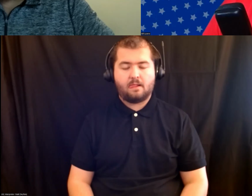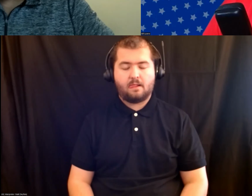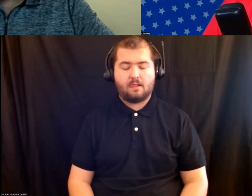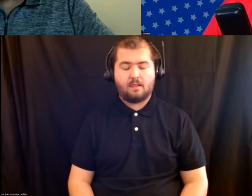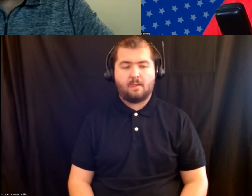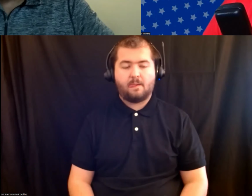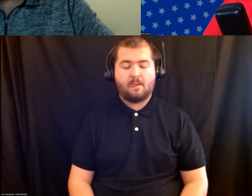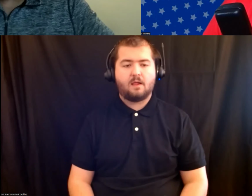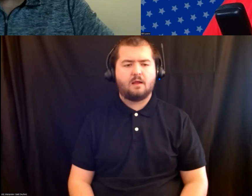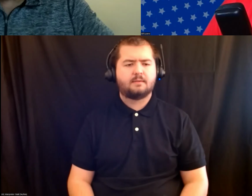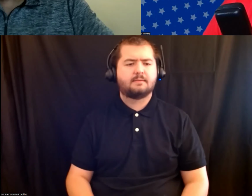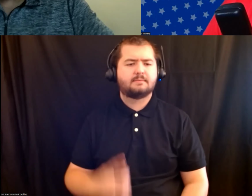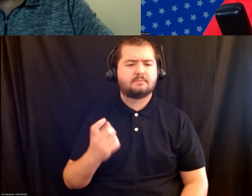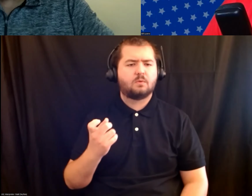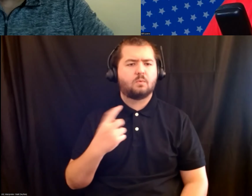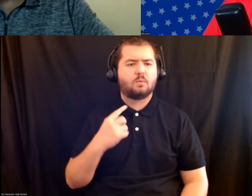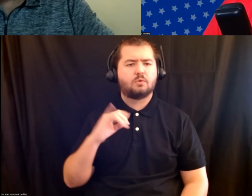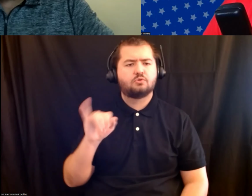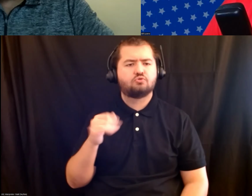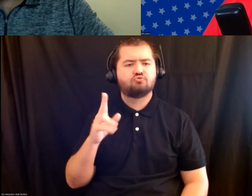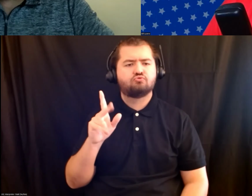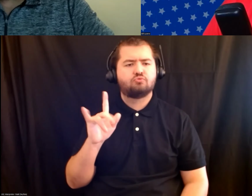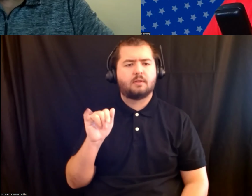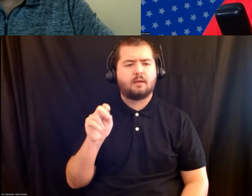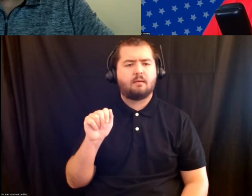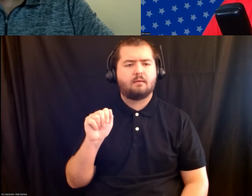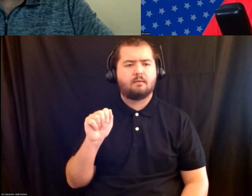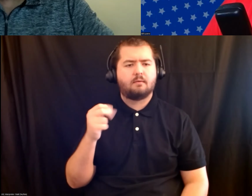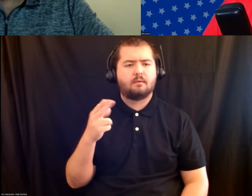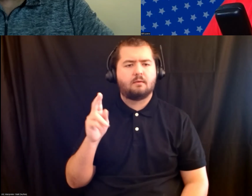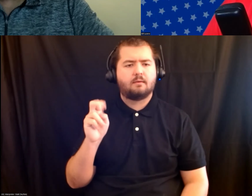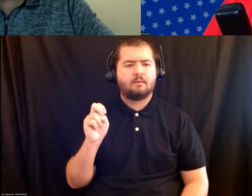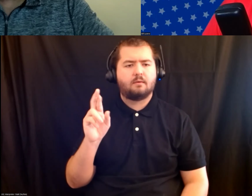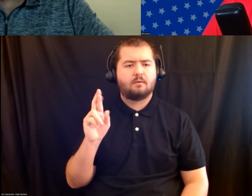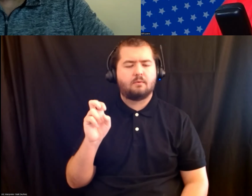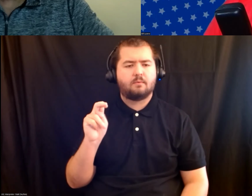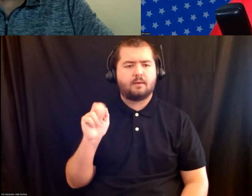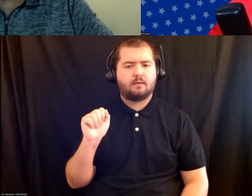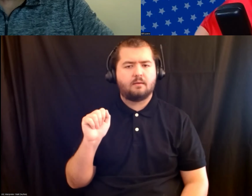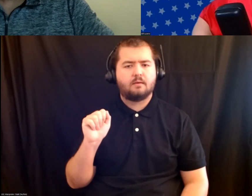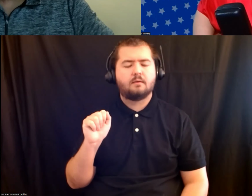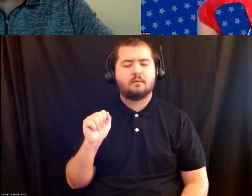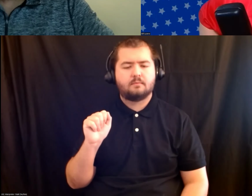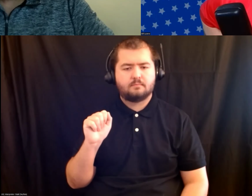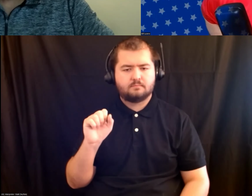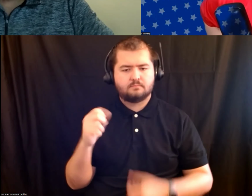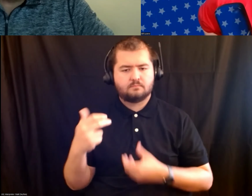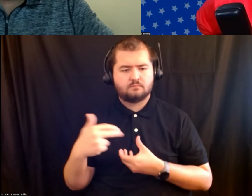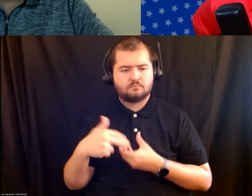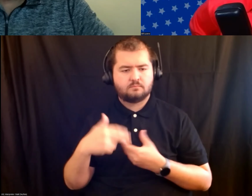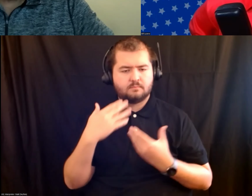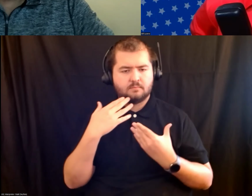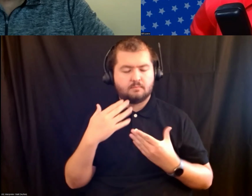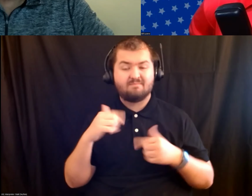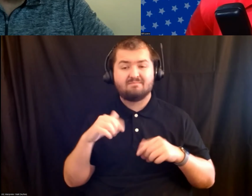There was a question, Julianne, you can see we need more webinars online that people can join and learn. Thank you. This is a